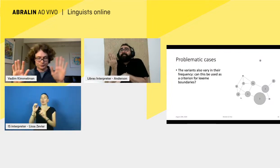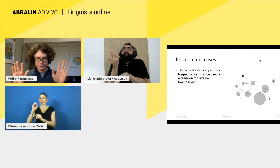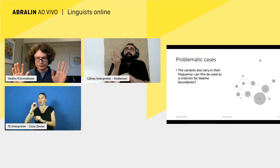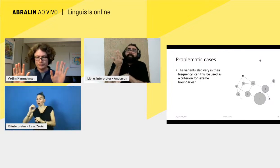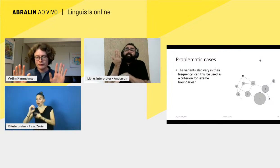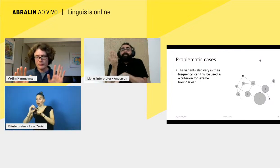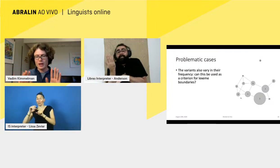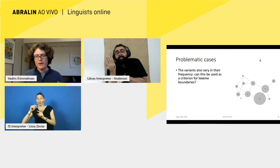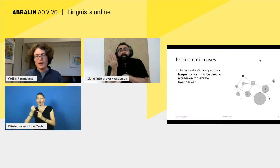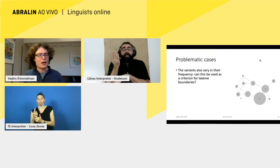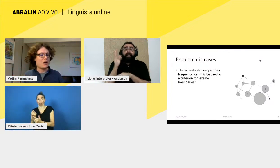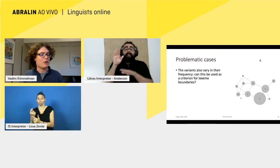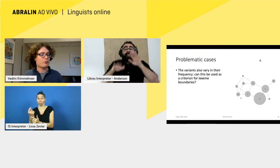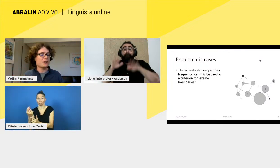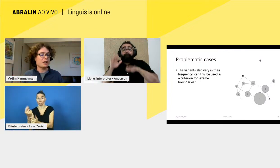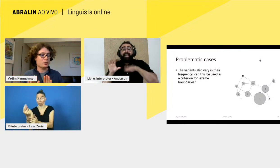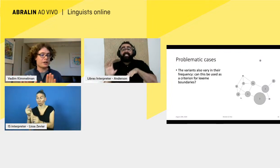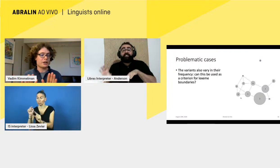variants.